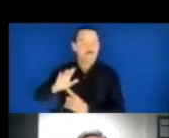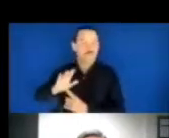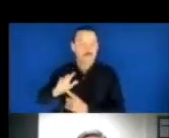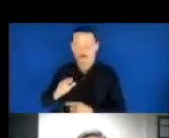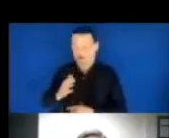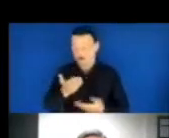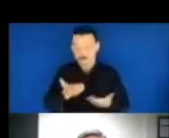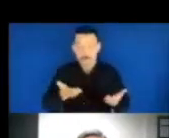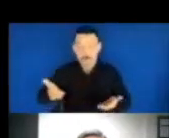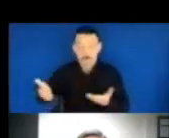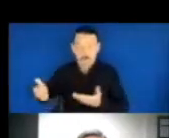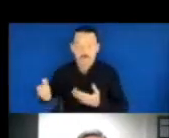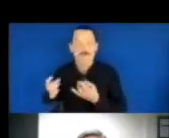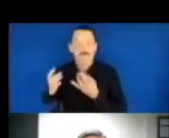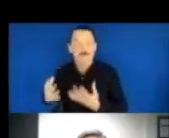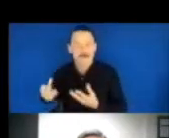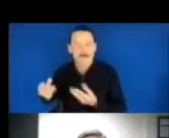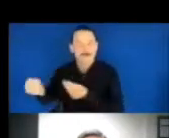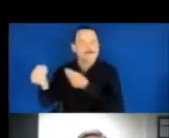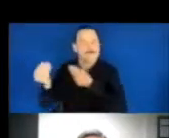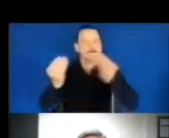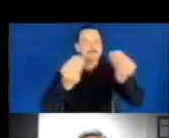to your appointment.